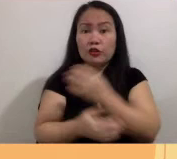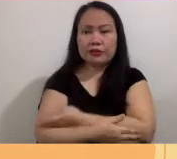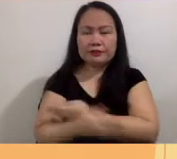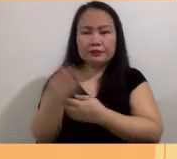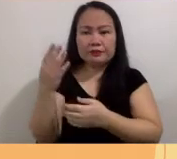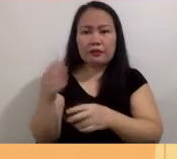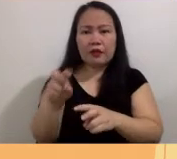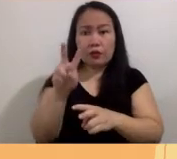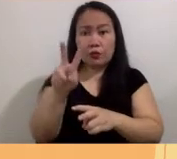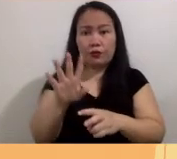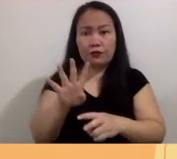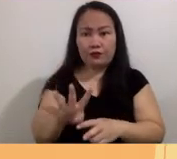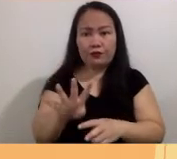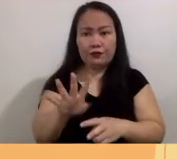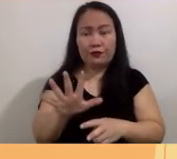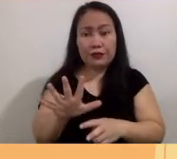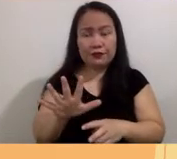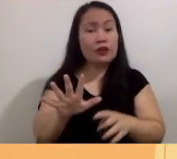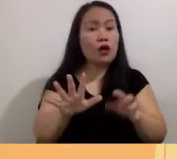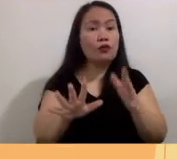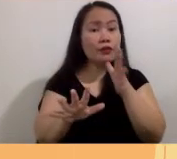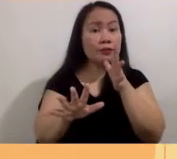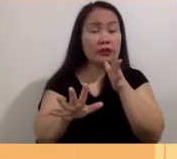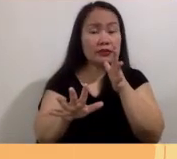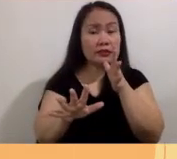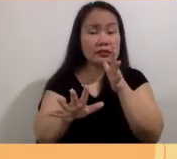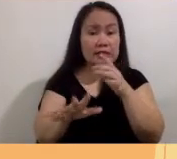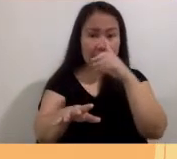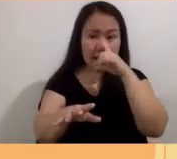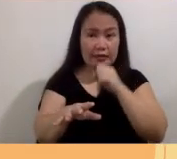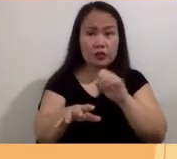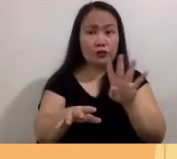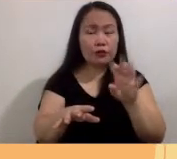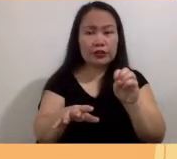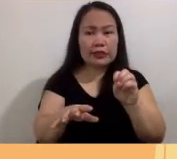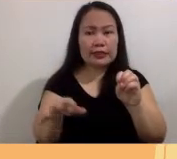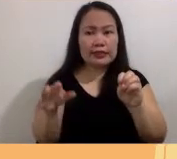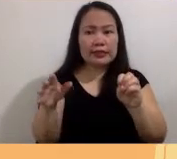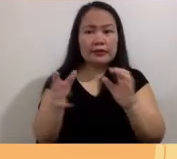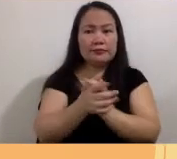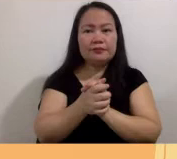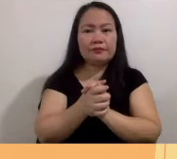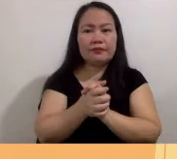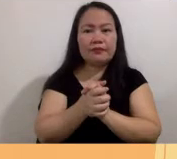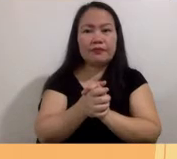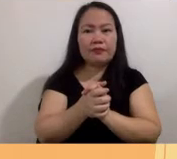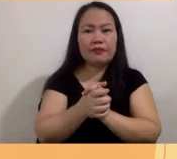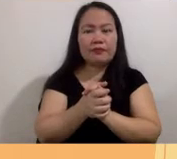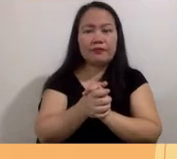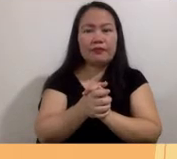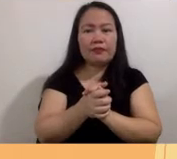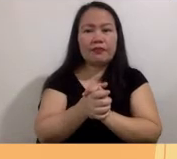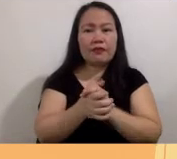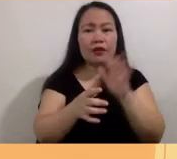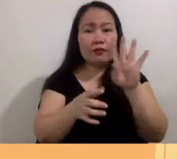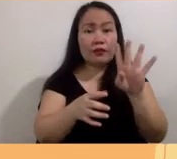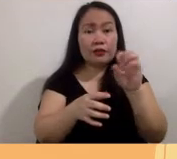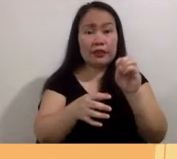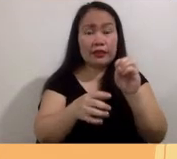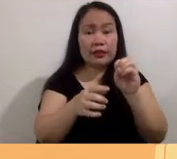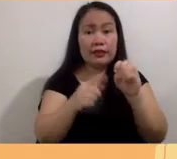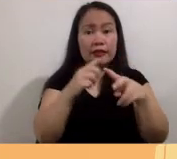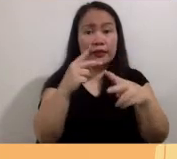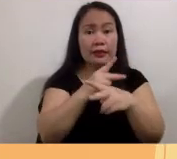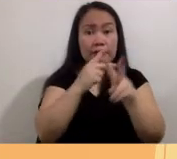is 2/5 of the mother's age, which is 40. So, 16, 40 times 2, that